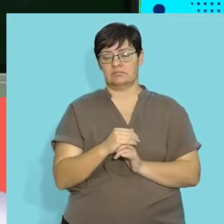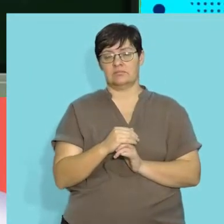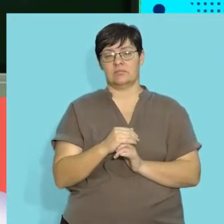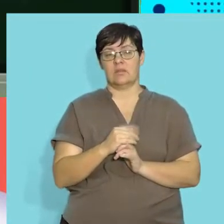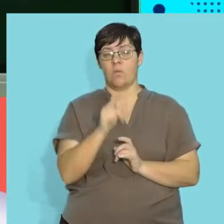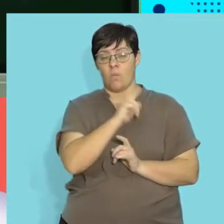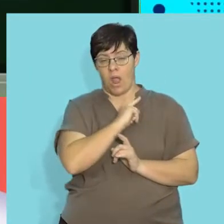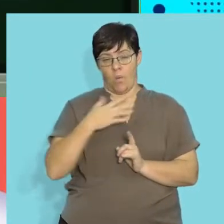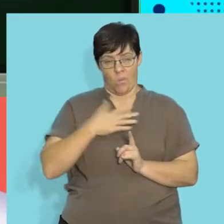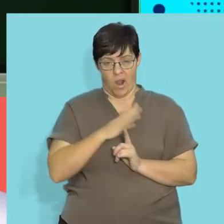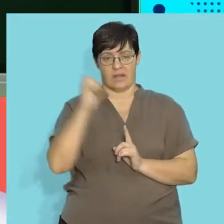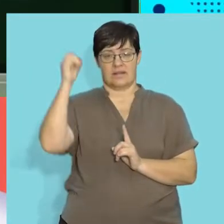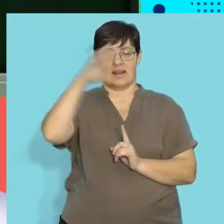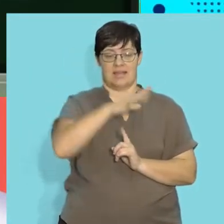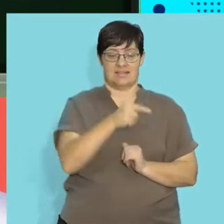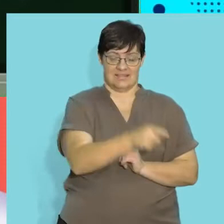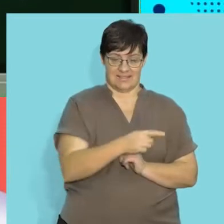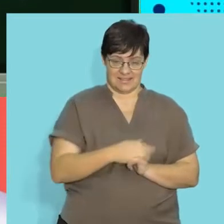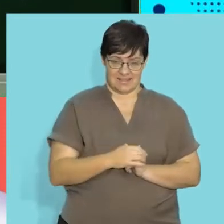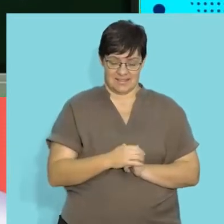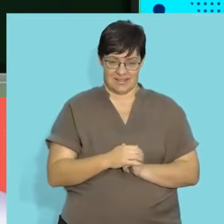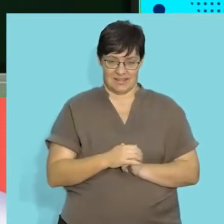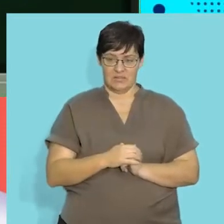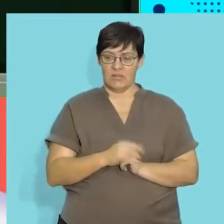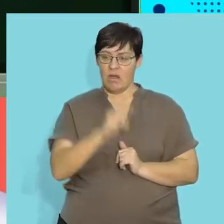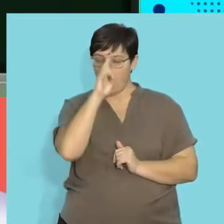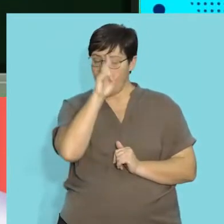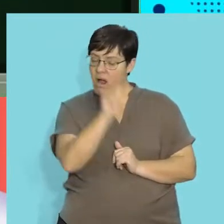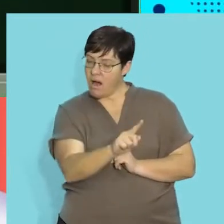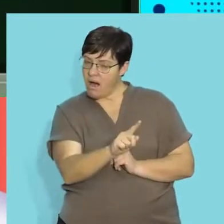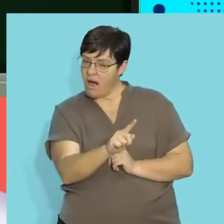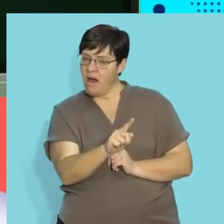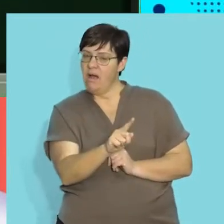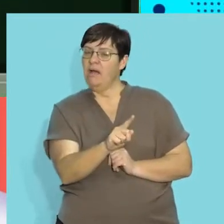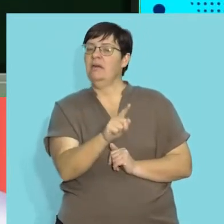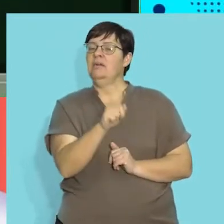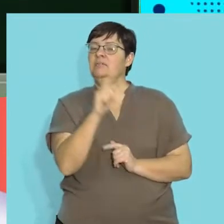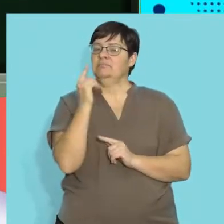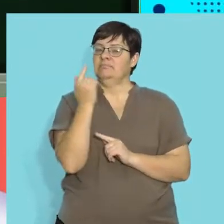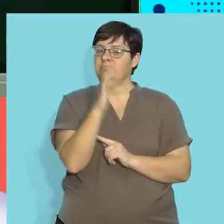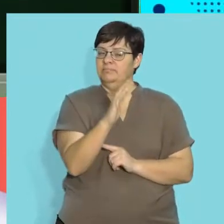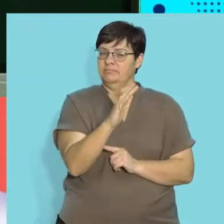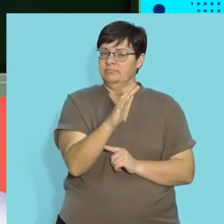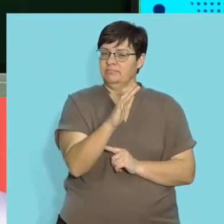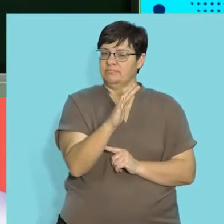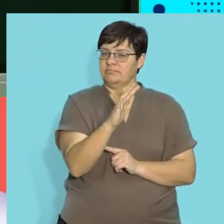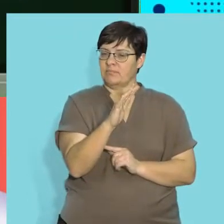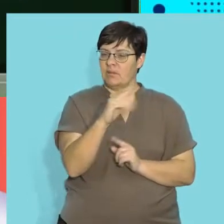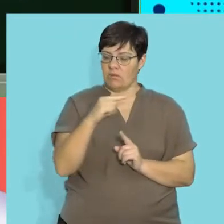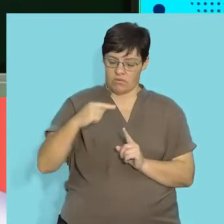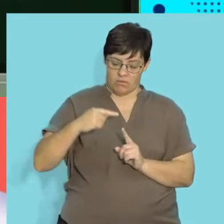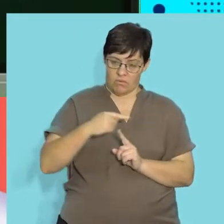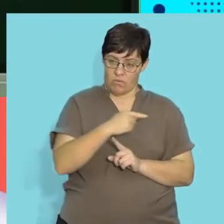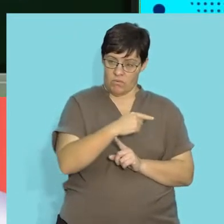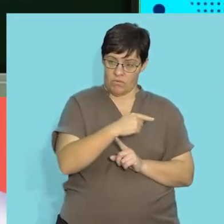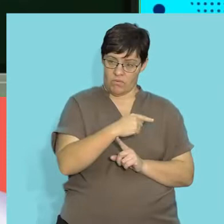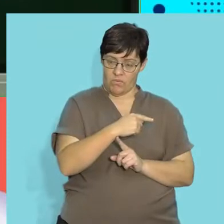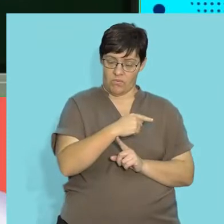began to turn. So essentially it's important that we recognize that when the plant stem was growing along